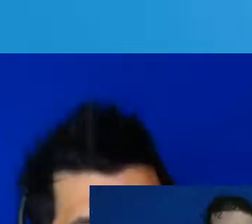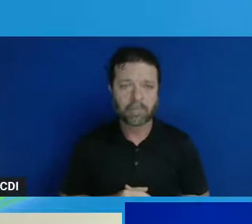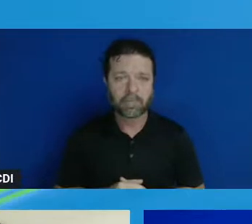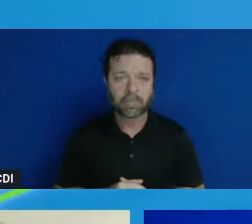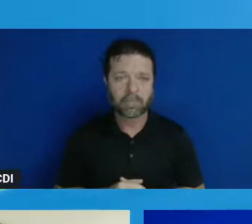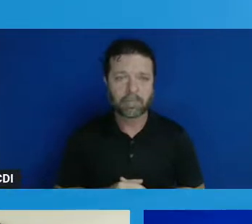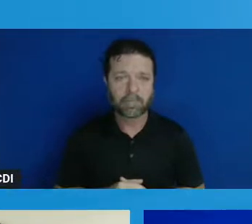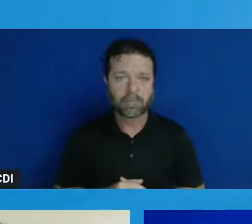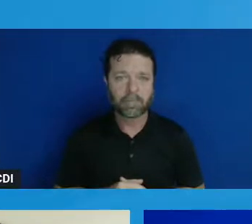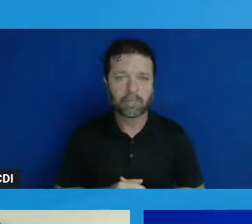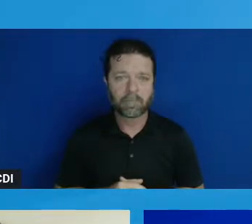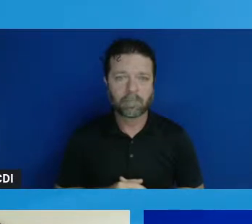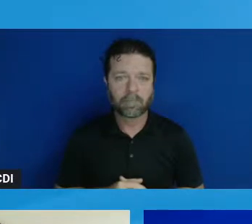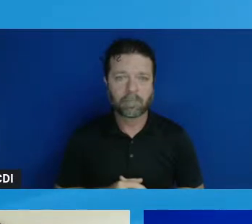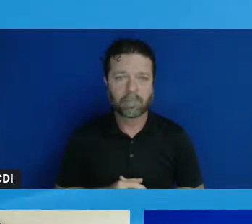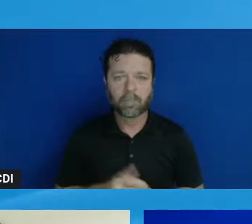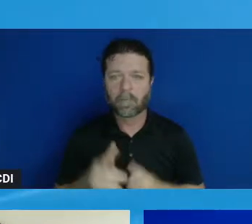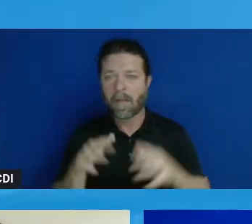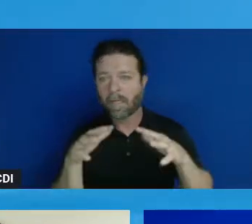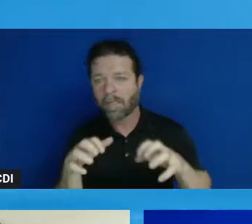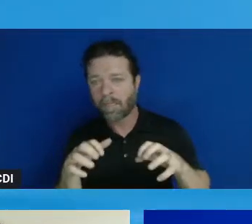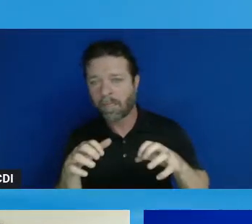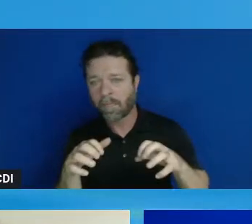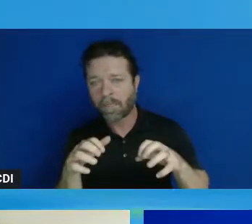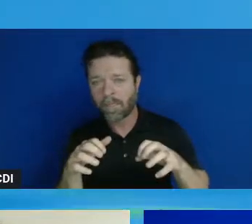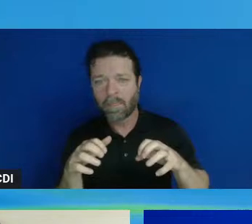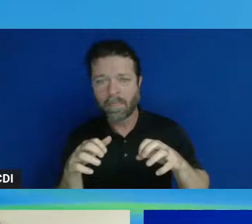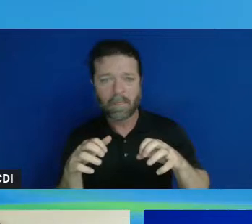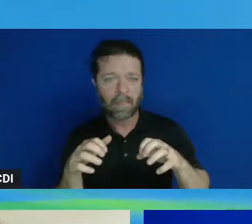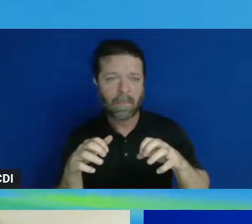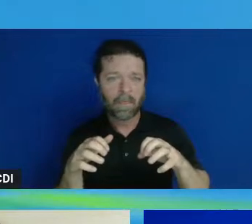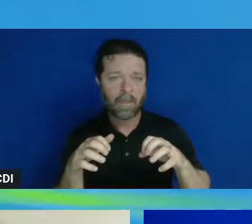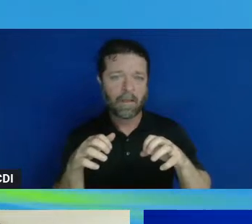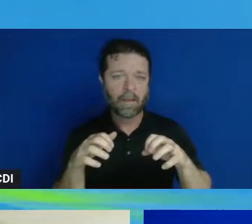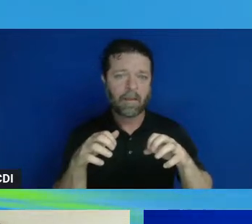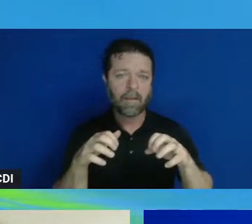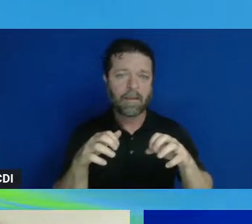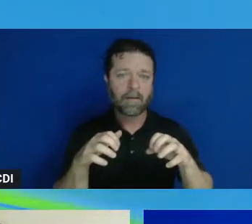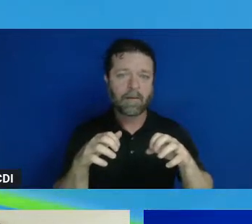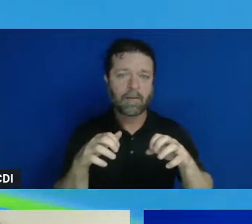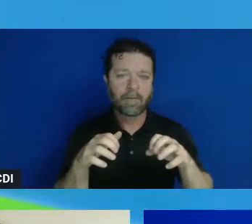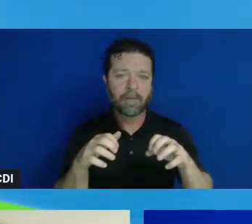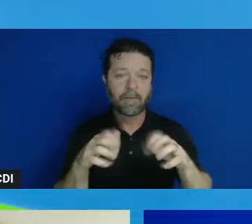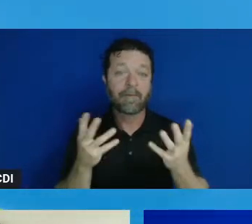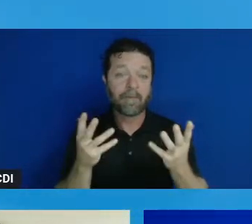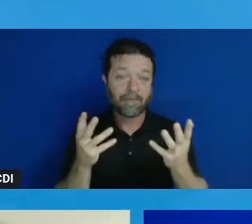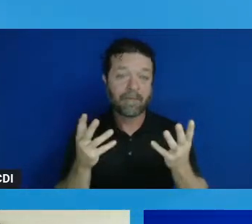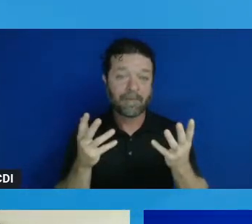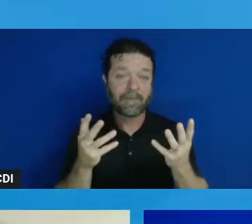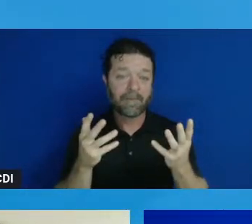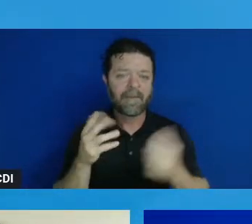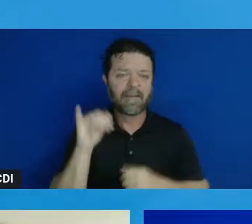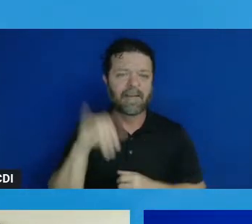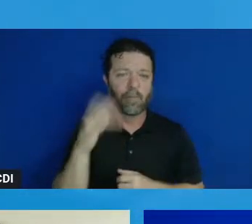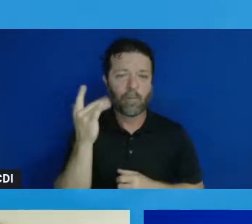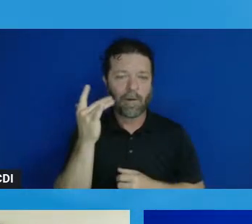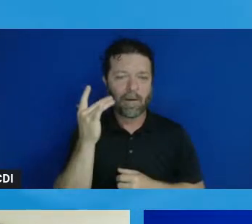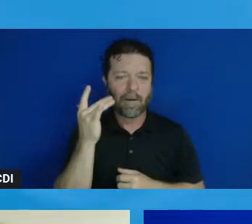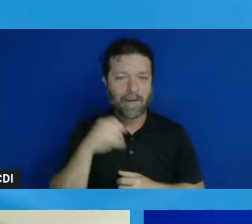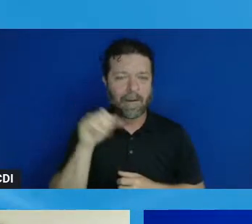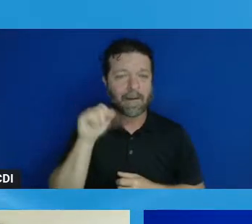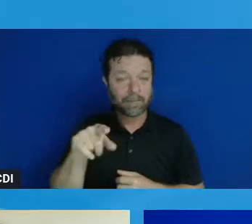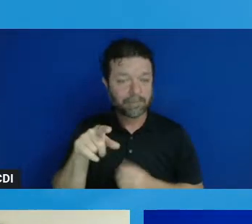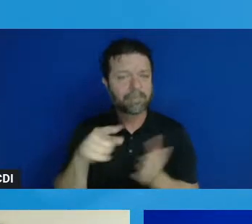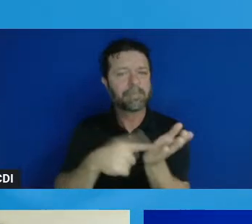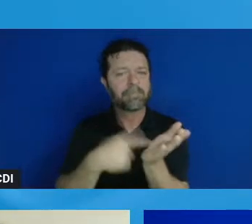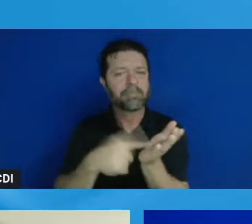Oh, I think it might have frozen. So that is the reason I asked that question. This is something that happened in the